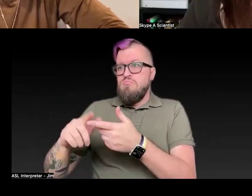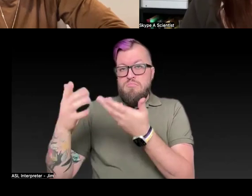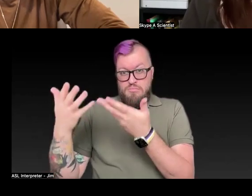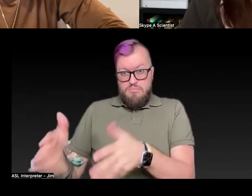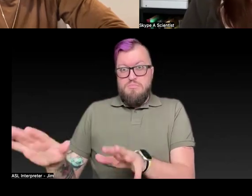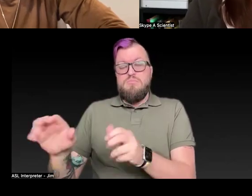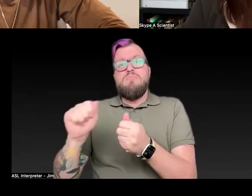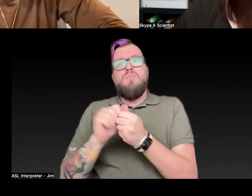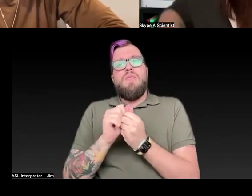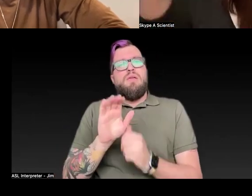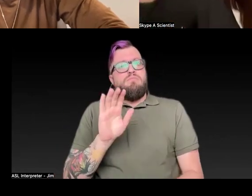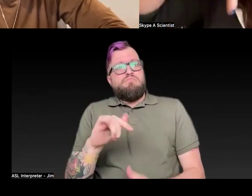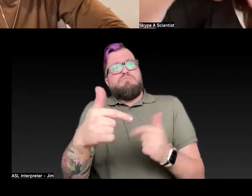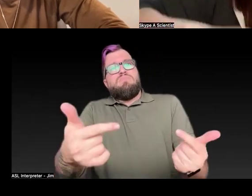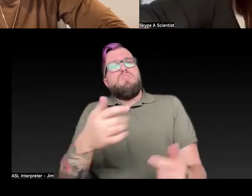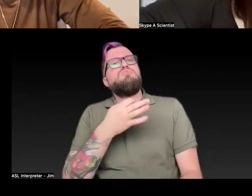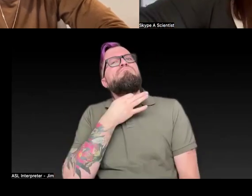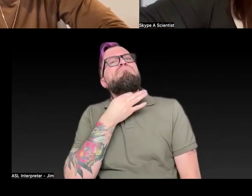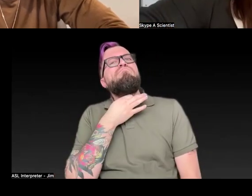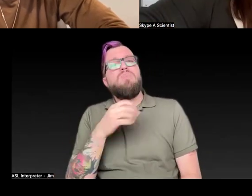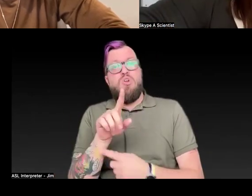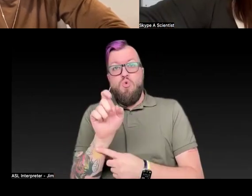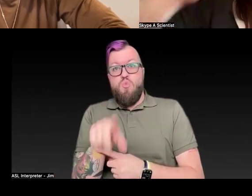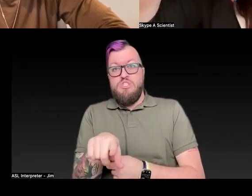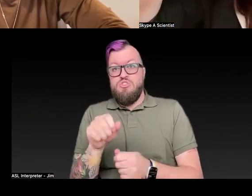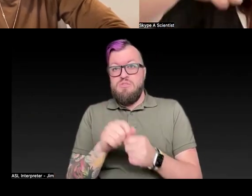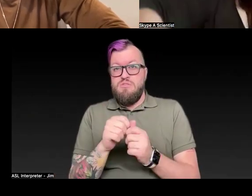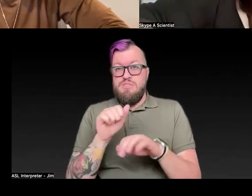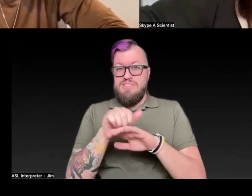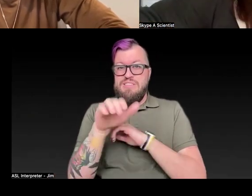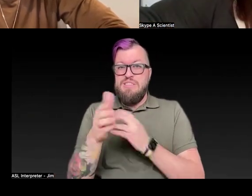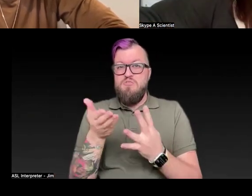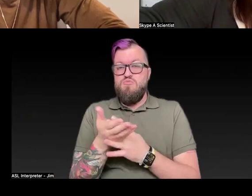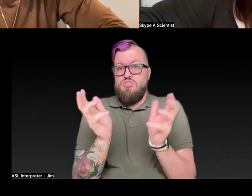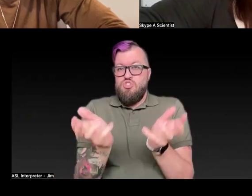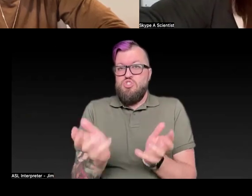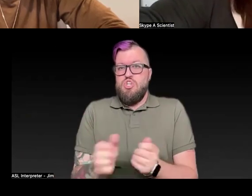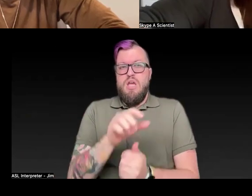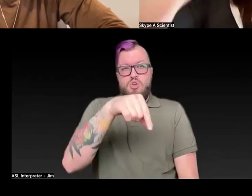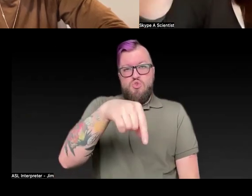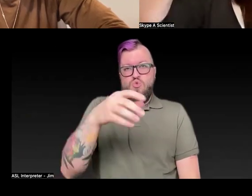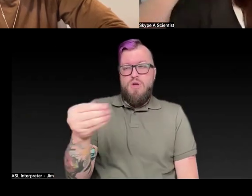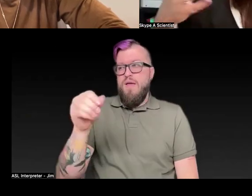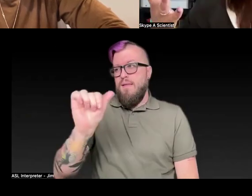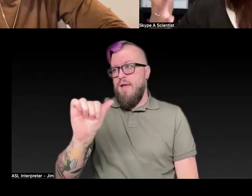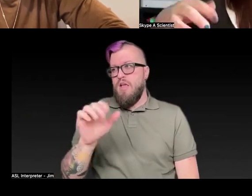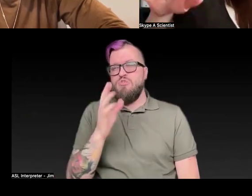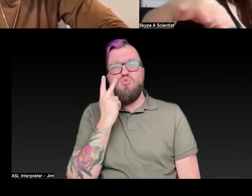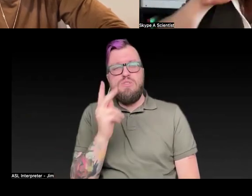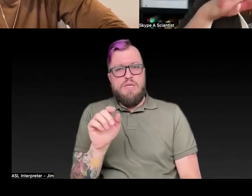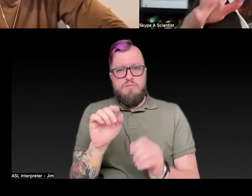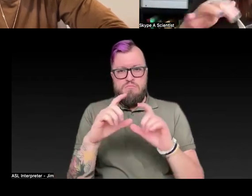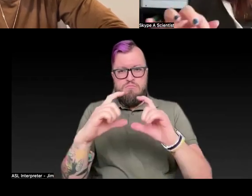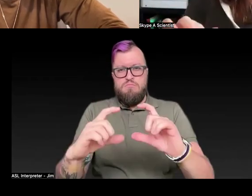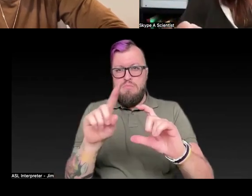curiosity. So when you have questions, please submit them to the Q&A in the bottom. There's a little box. It has a question mark. It says Q&A.